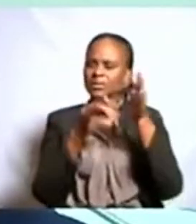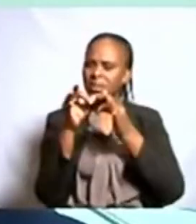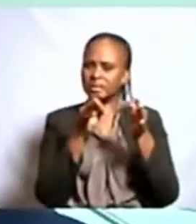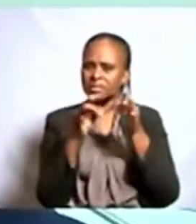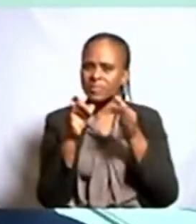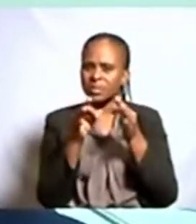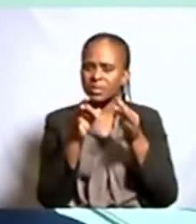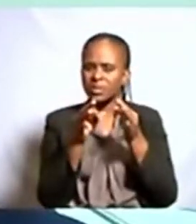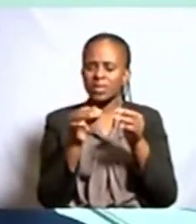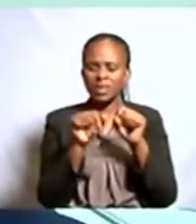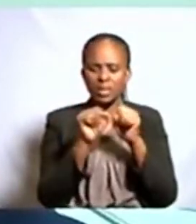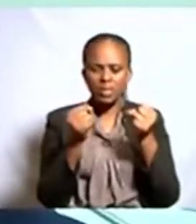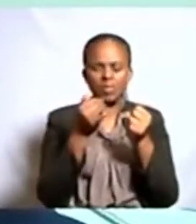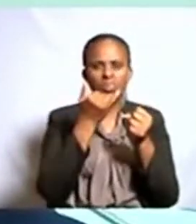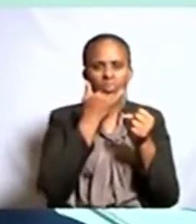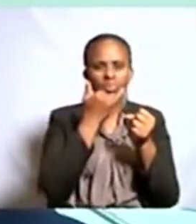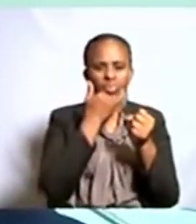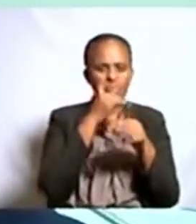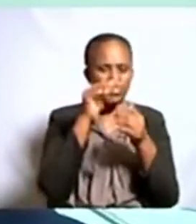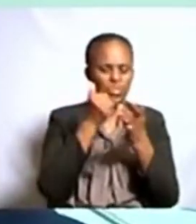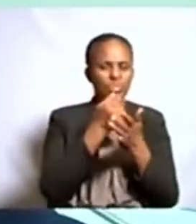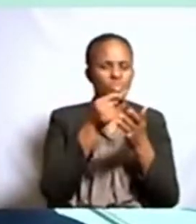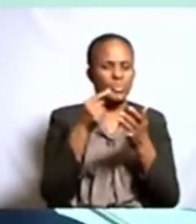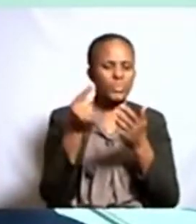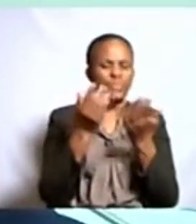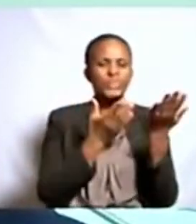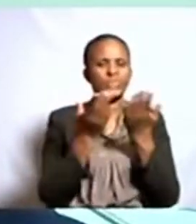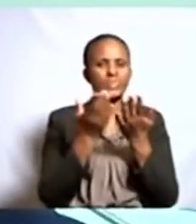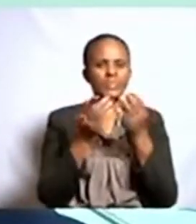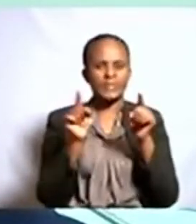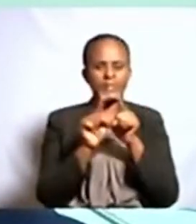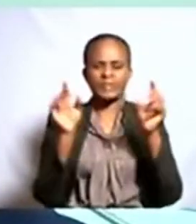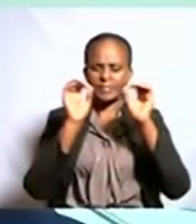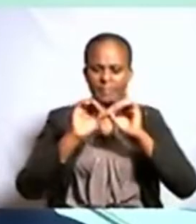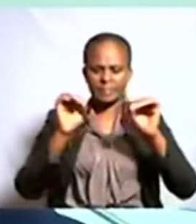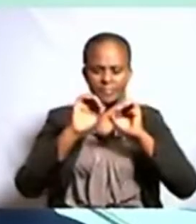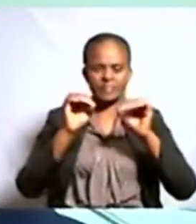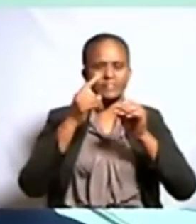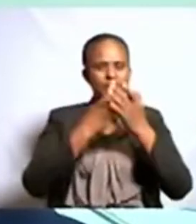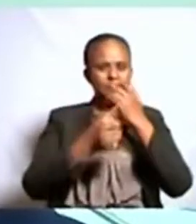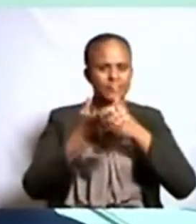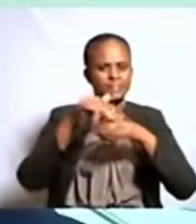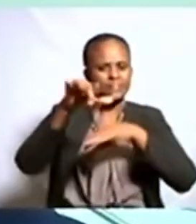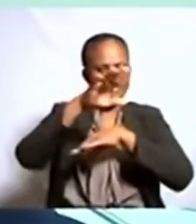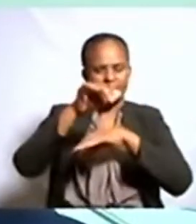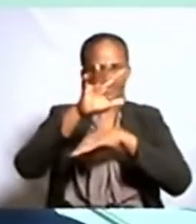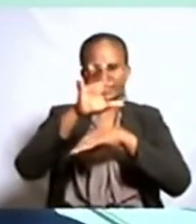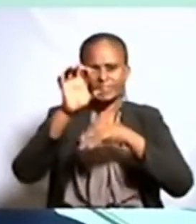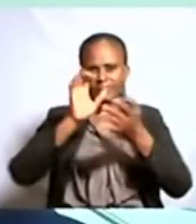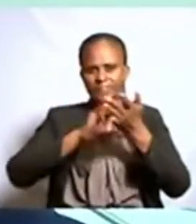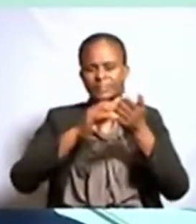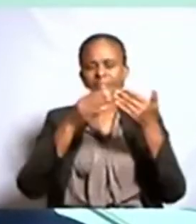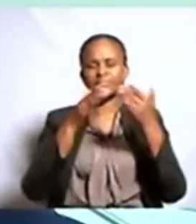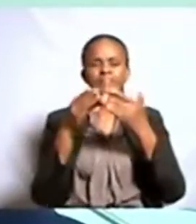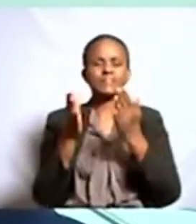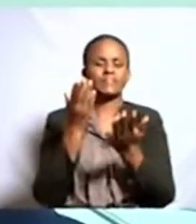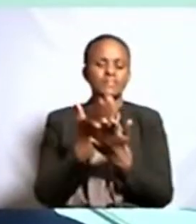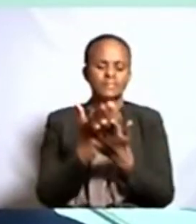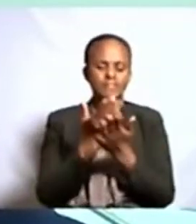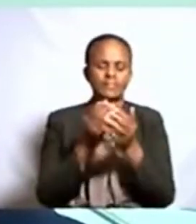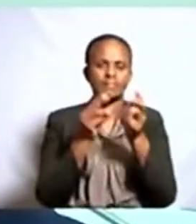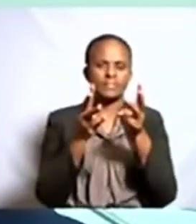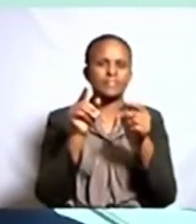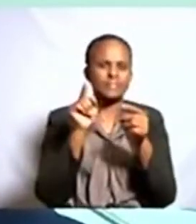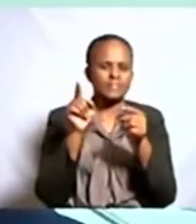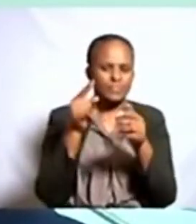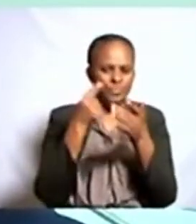that the default method of tendering for all goods, services, and non-consulting services above 500,000 kwacha must be open bidding method, while